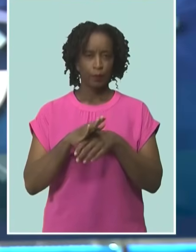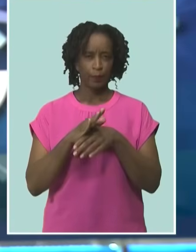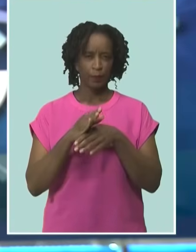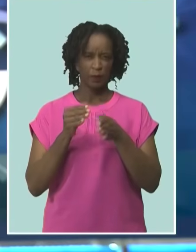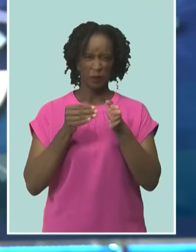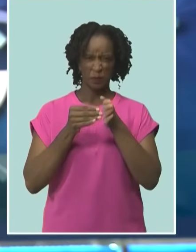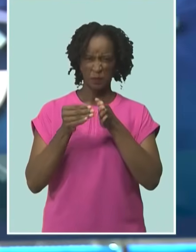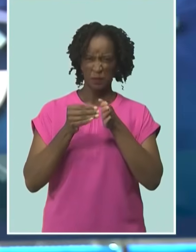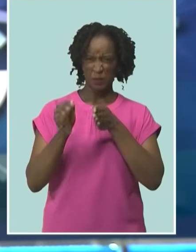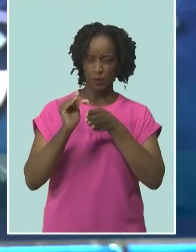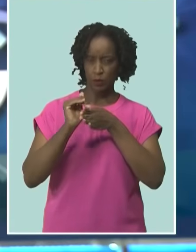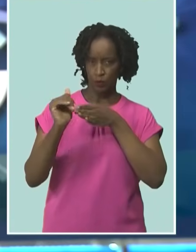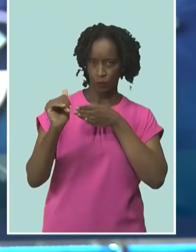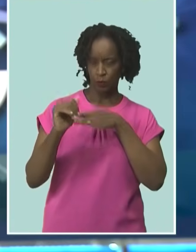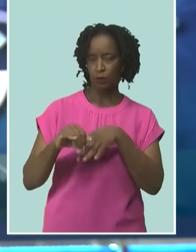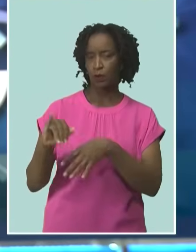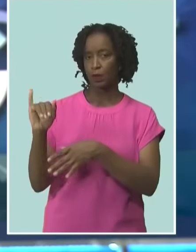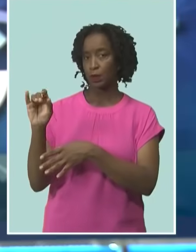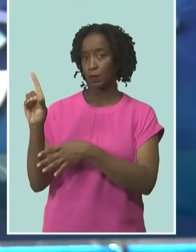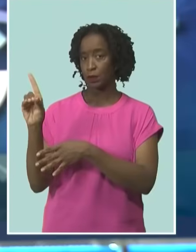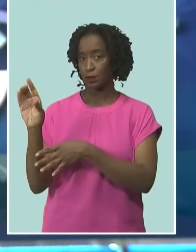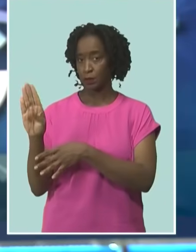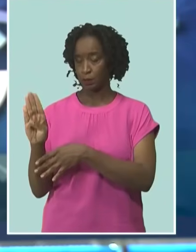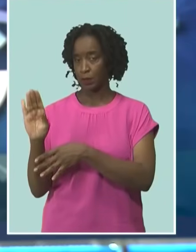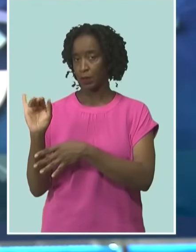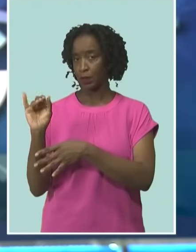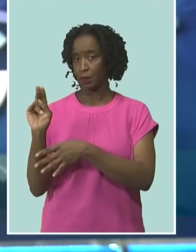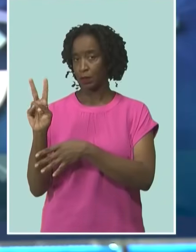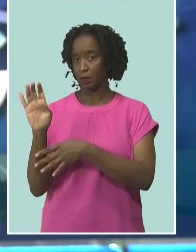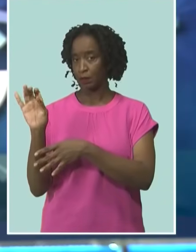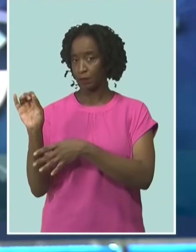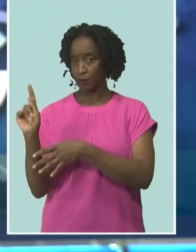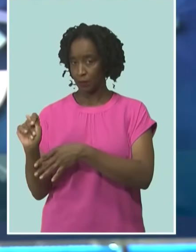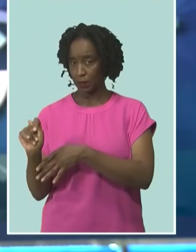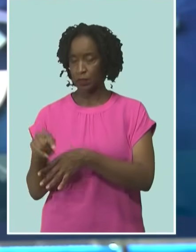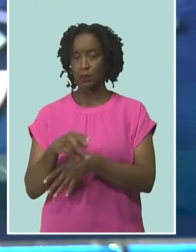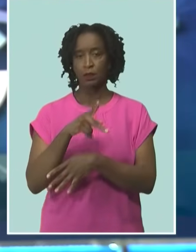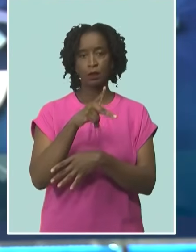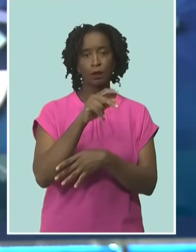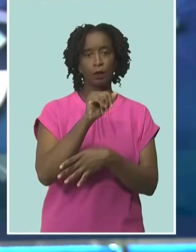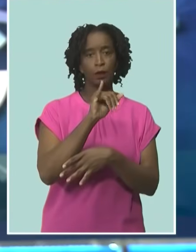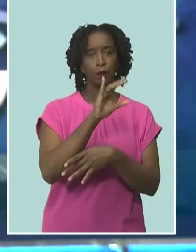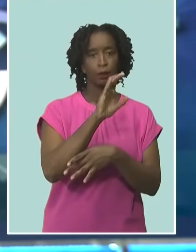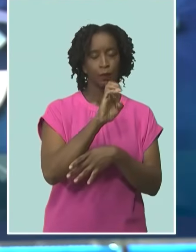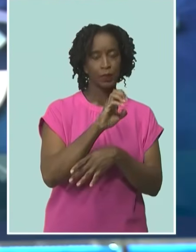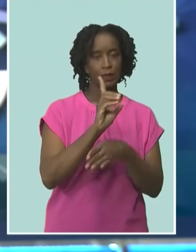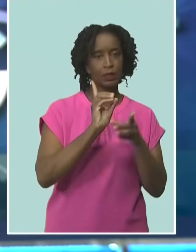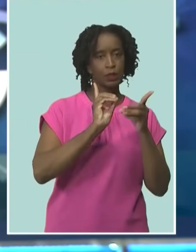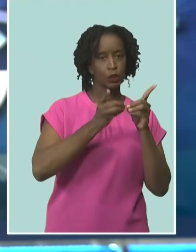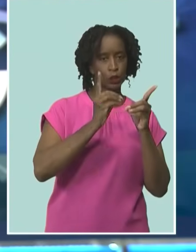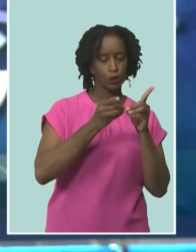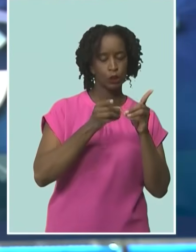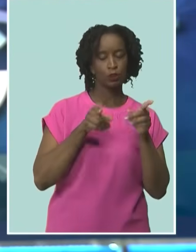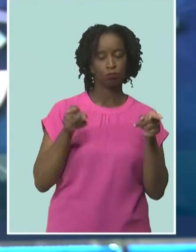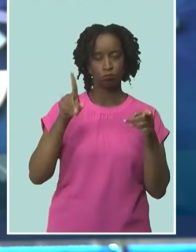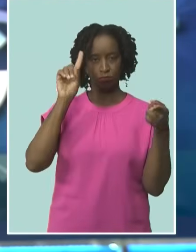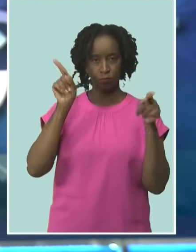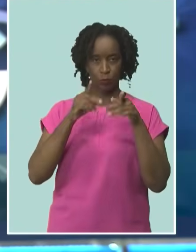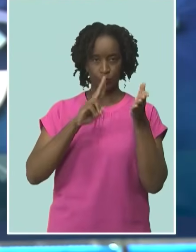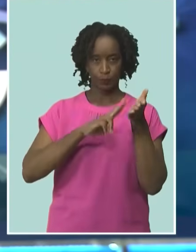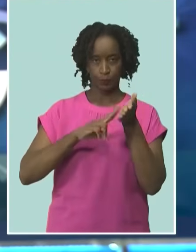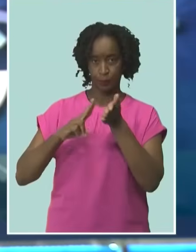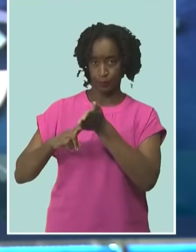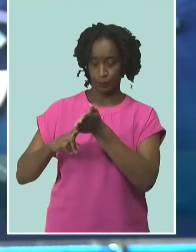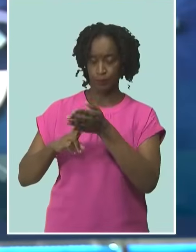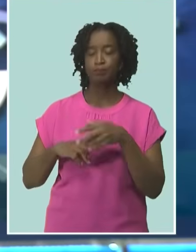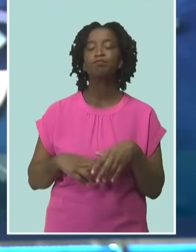between IDB Invest and Pace Digital was inked today. The financing will strengthen access to credit card services for individuals